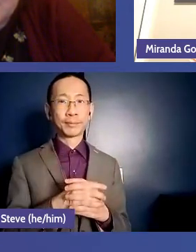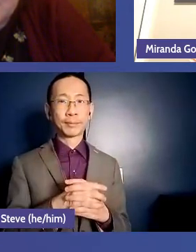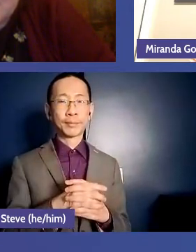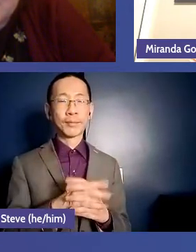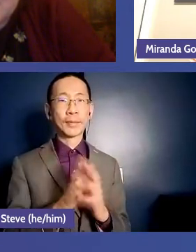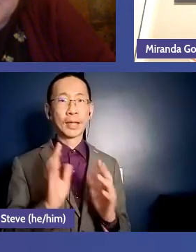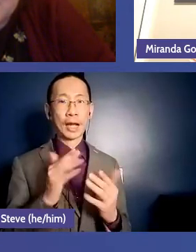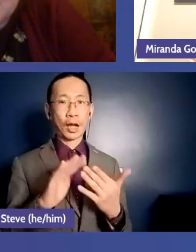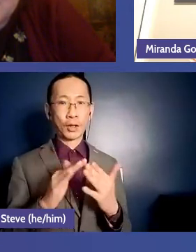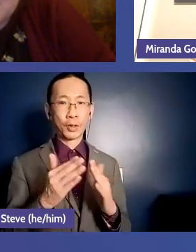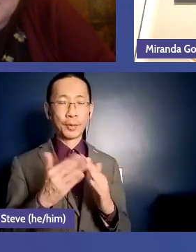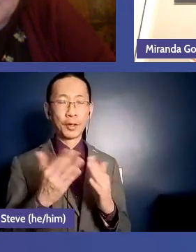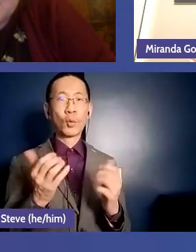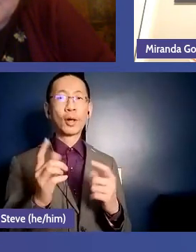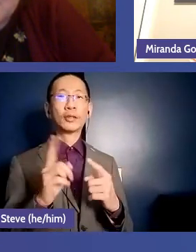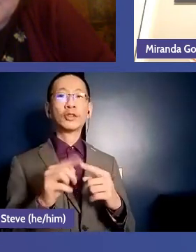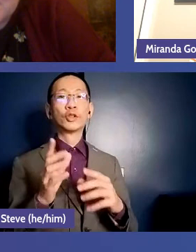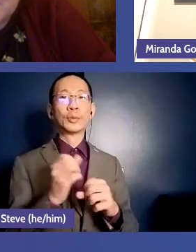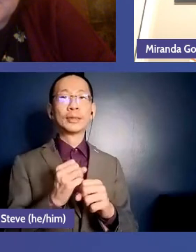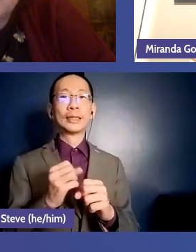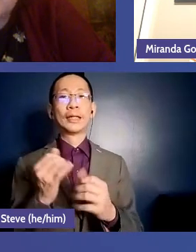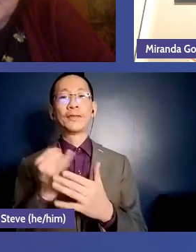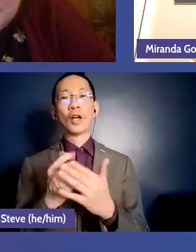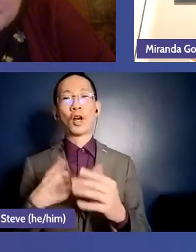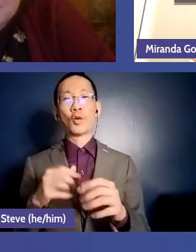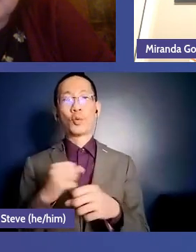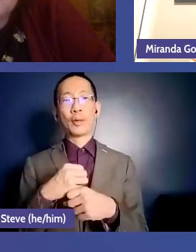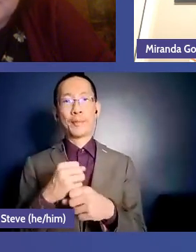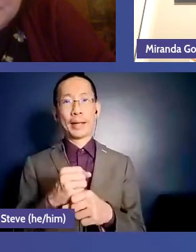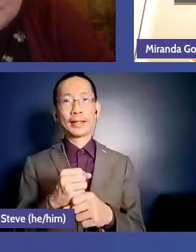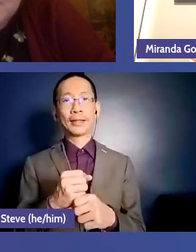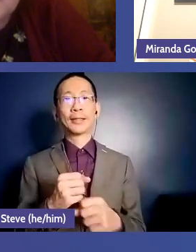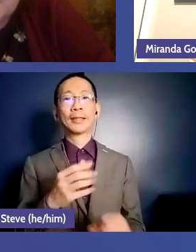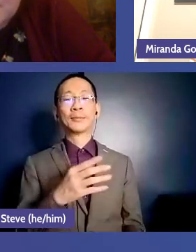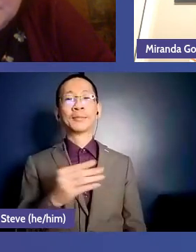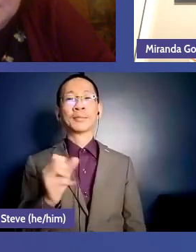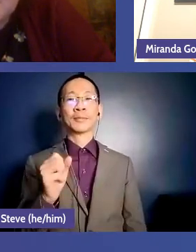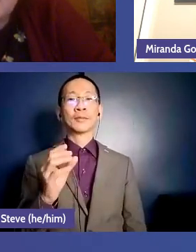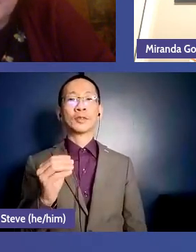our community wants to receive the art that we're making. So